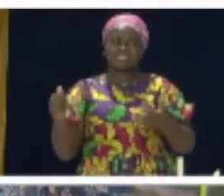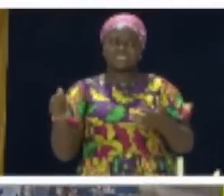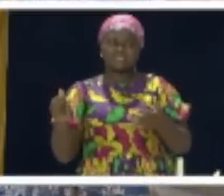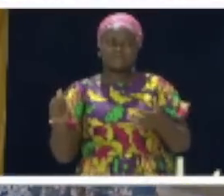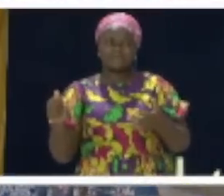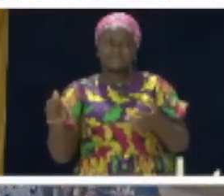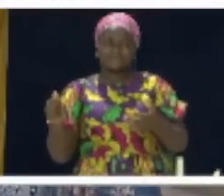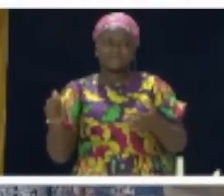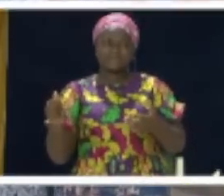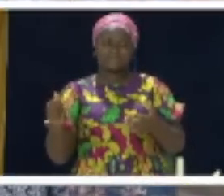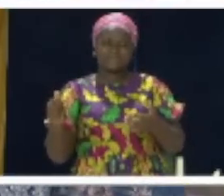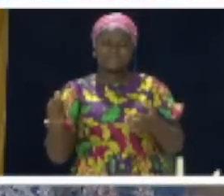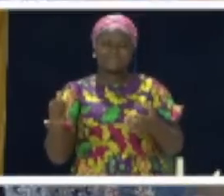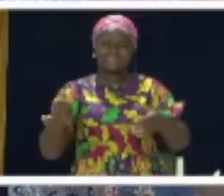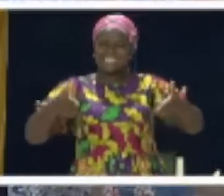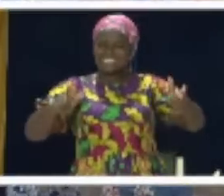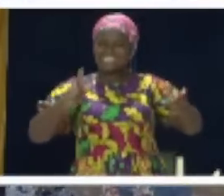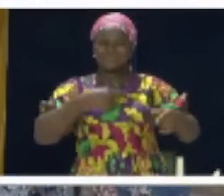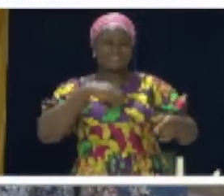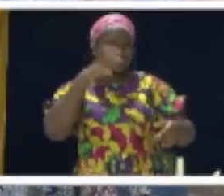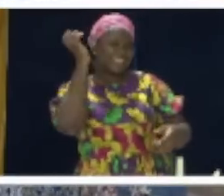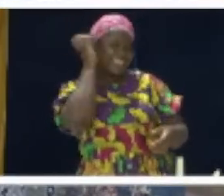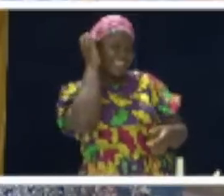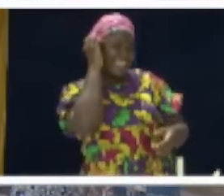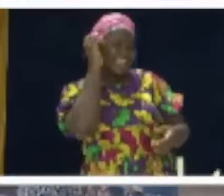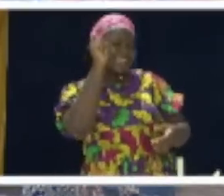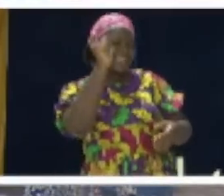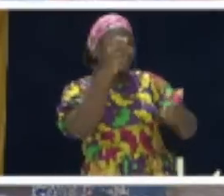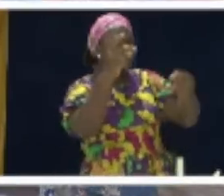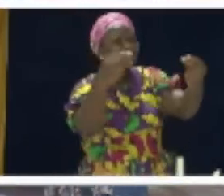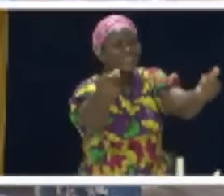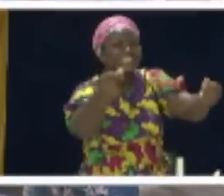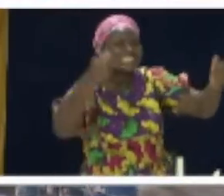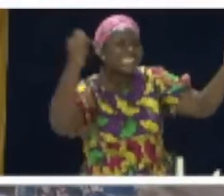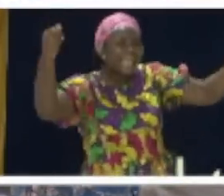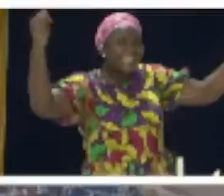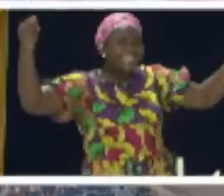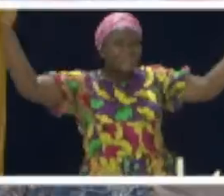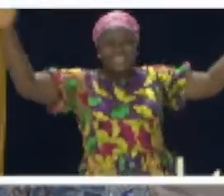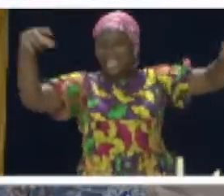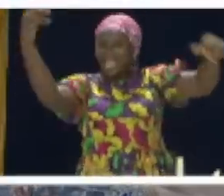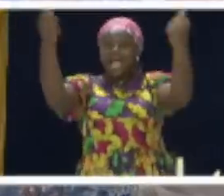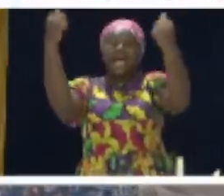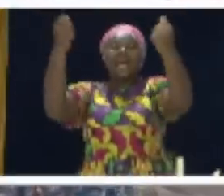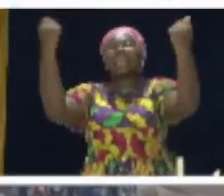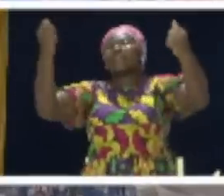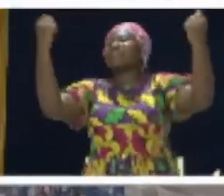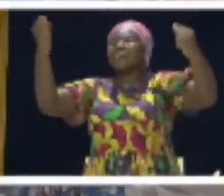Let me hear a sudden hallelujah.